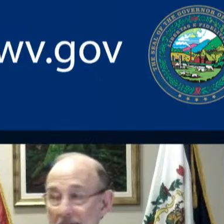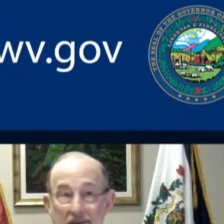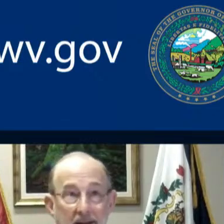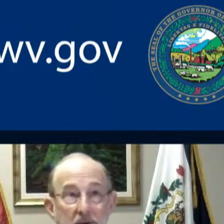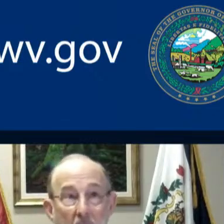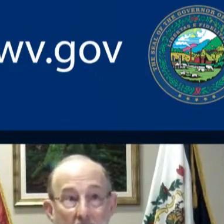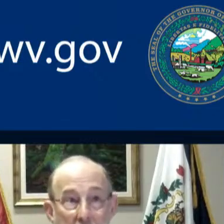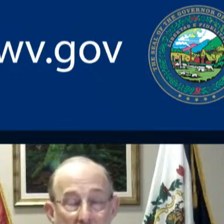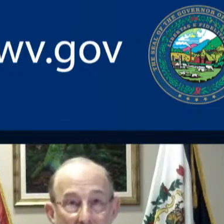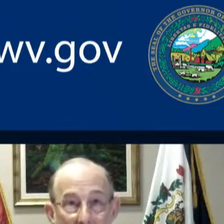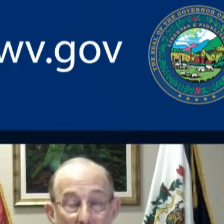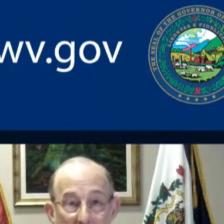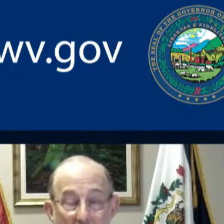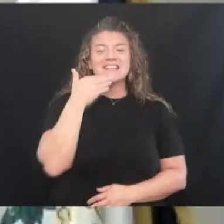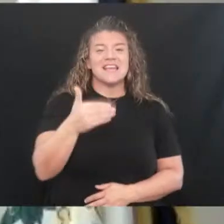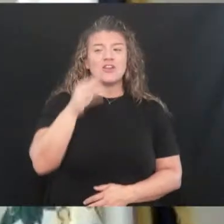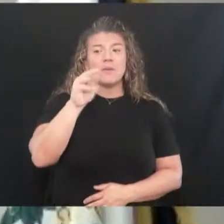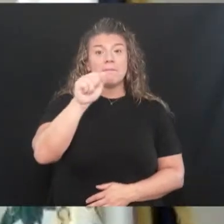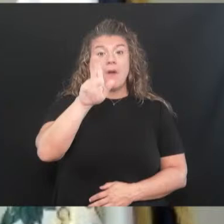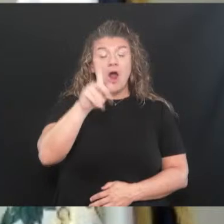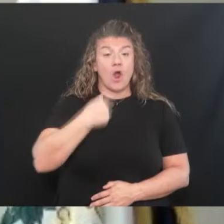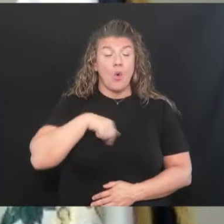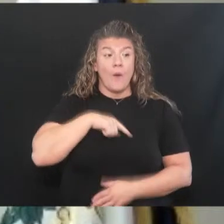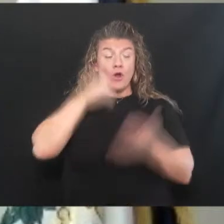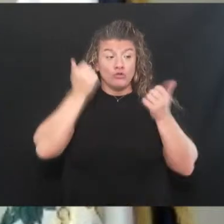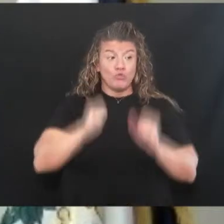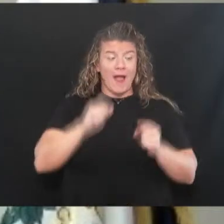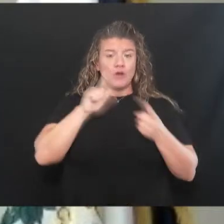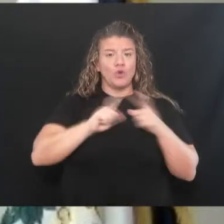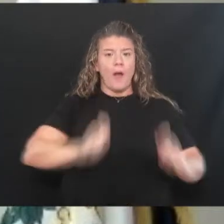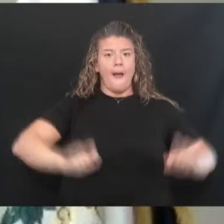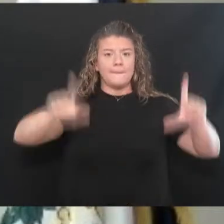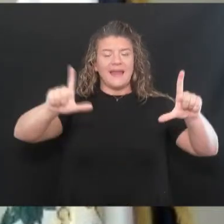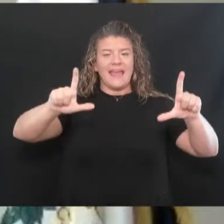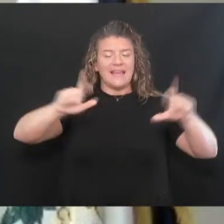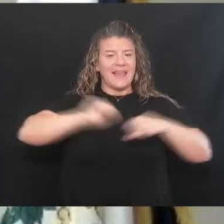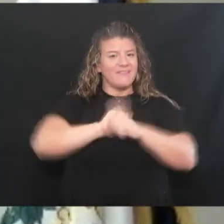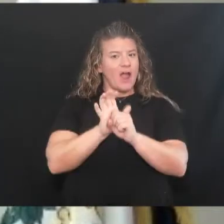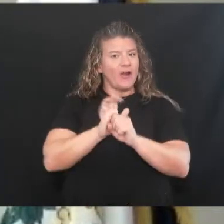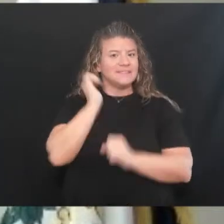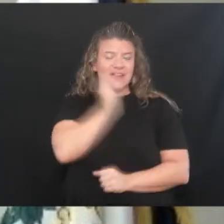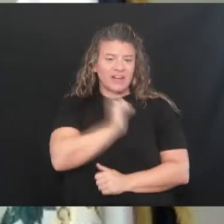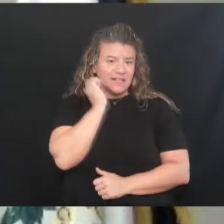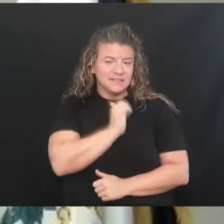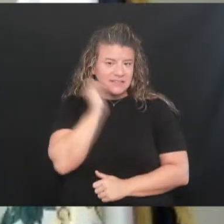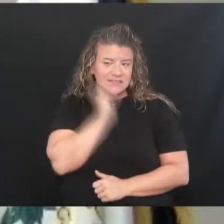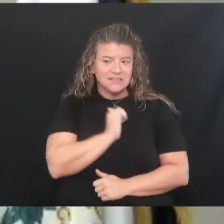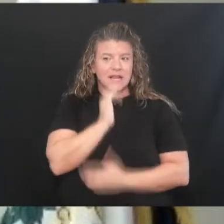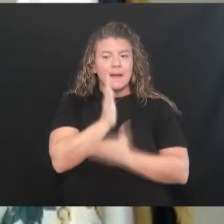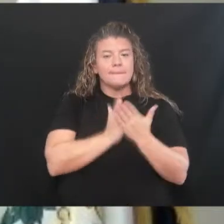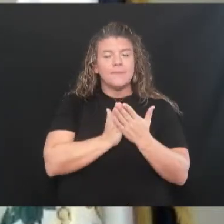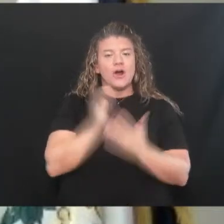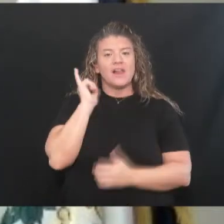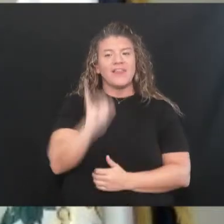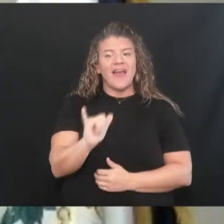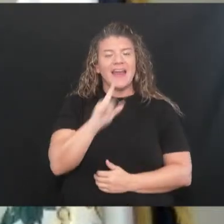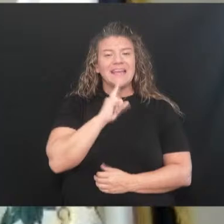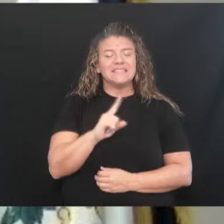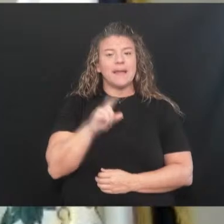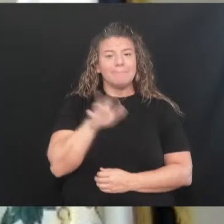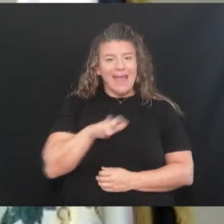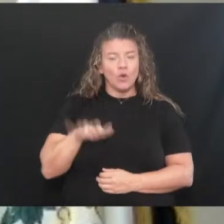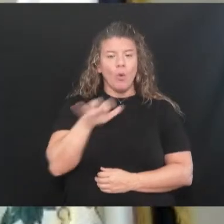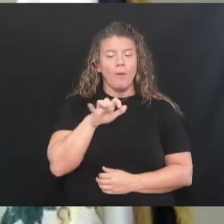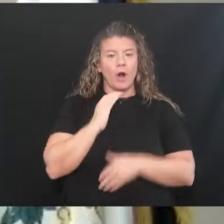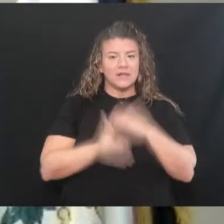Yes, sir. Thank you, Mark. We are trying to update those variants daily. Part of that is a manual process, so we're having to